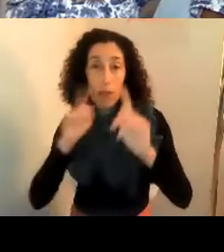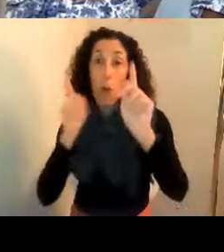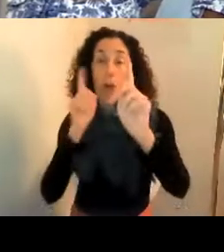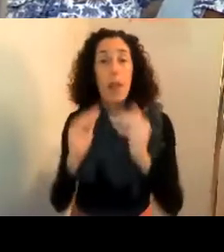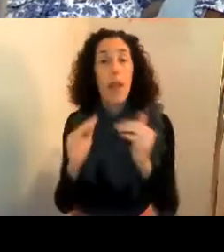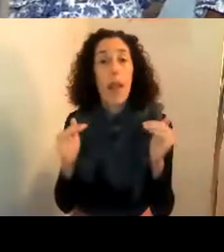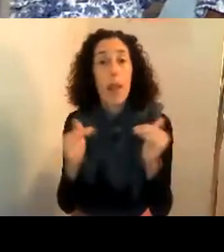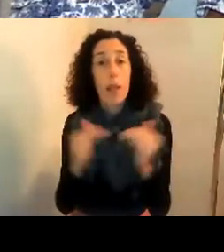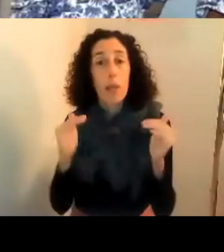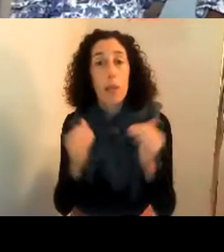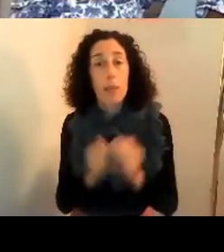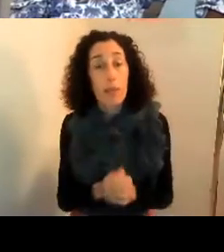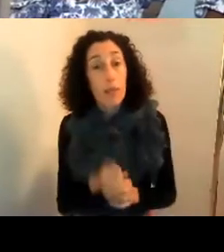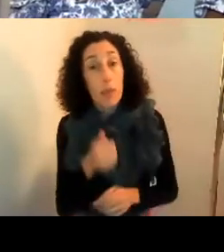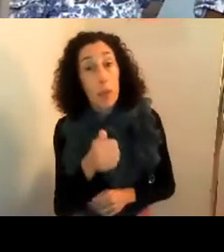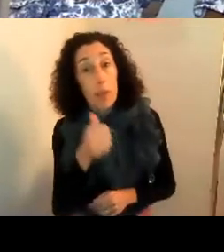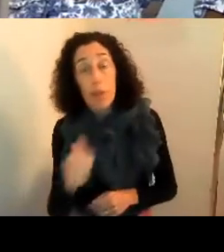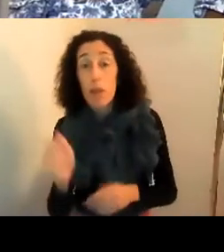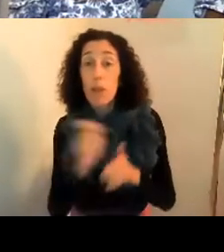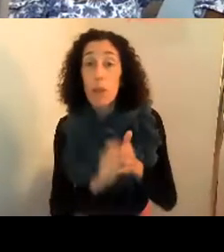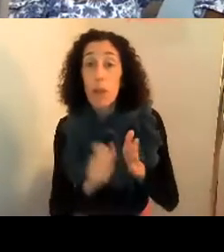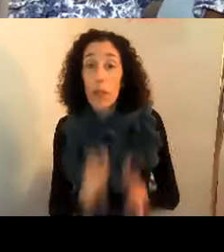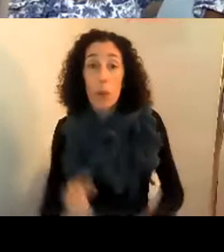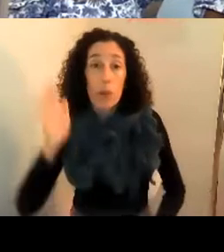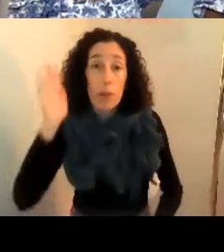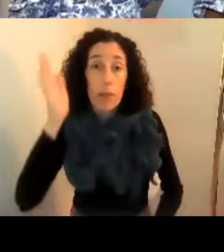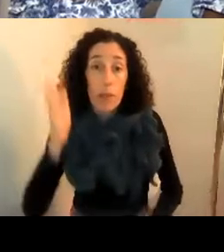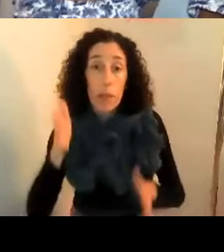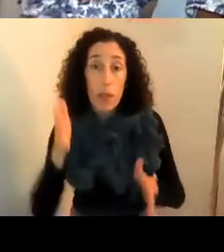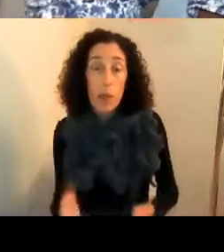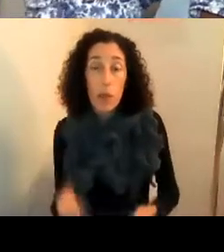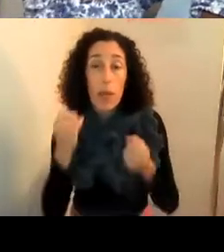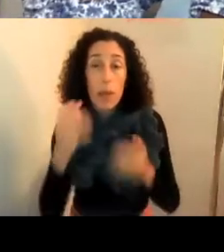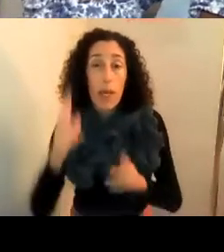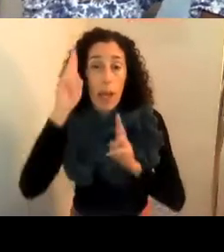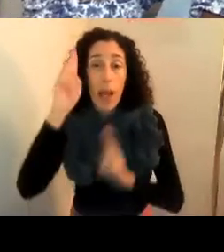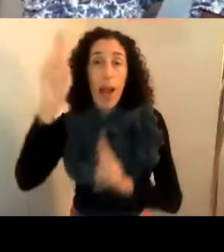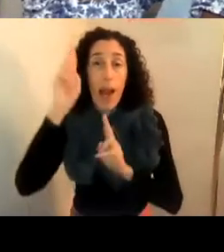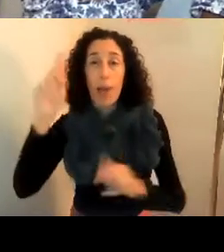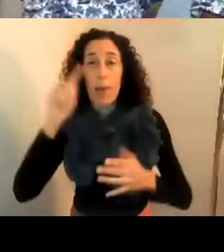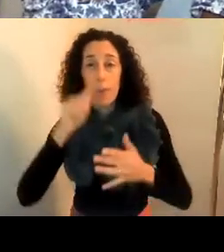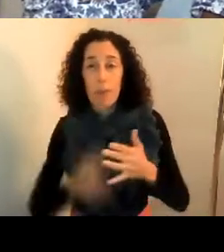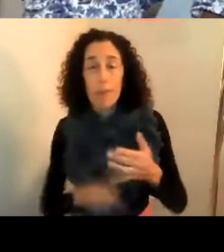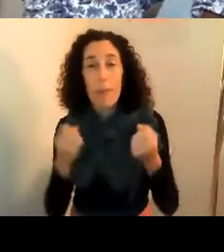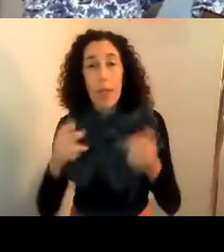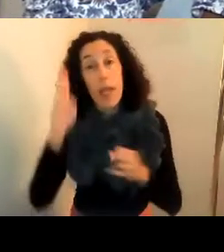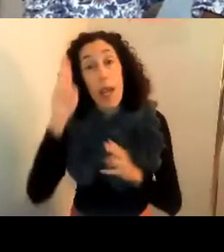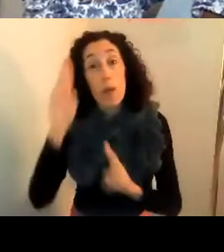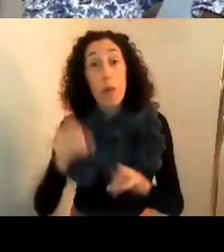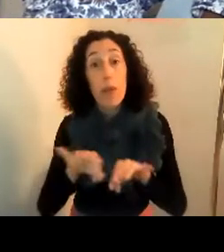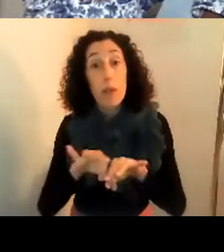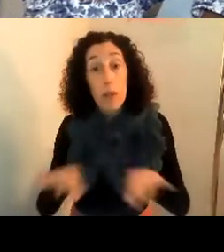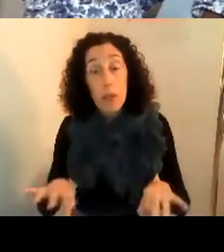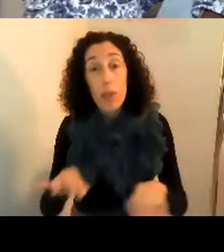an accomplished writer, speaker, and has received numerous honors. She has degrees from the University of